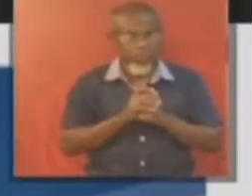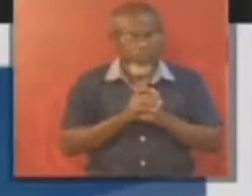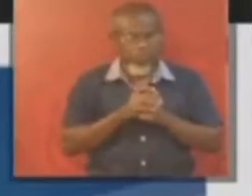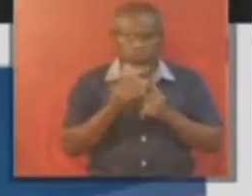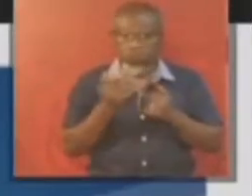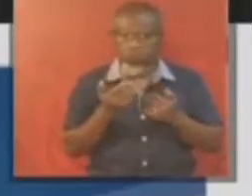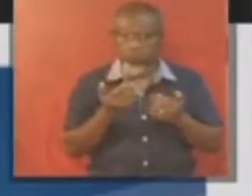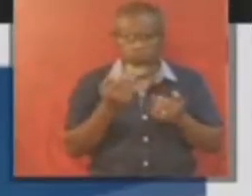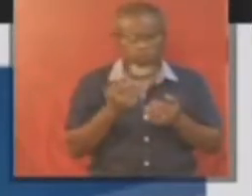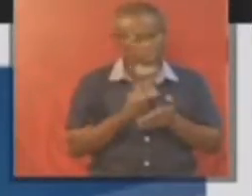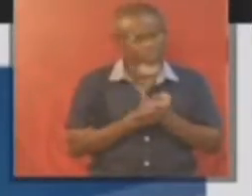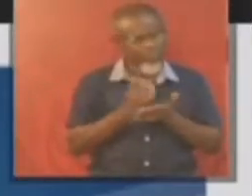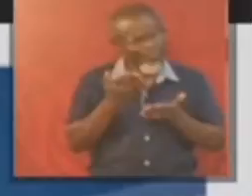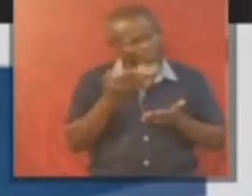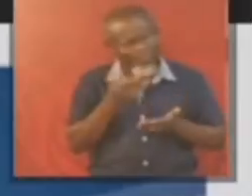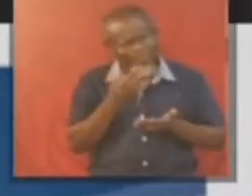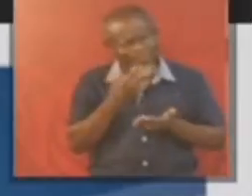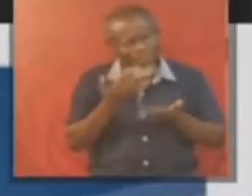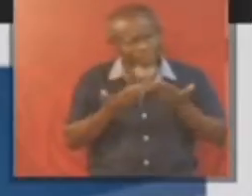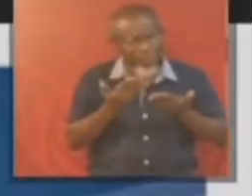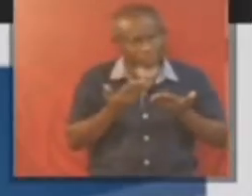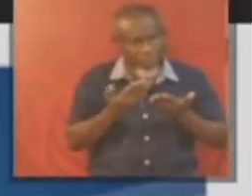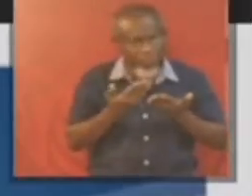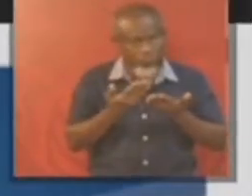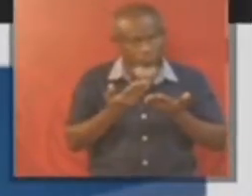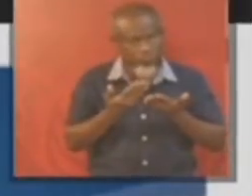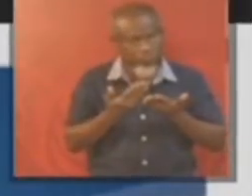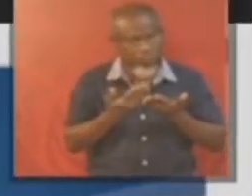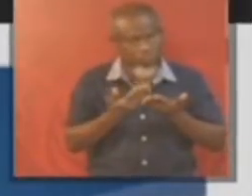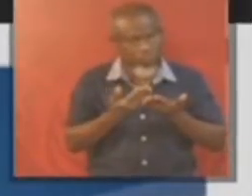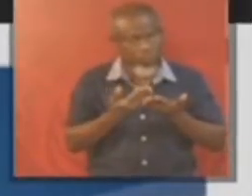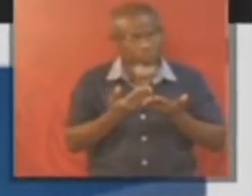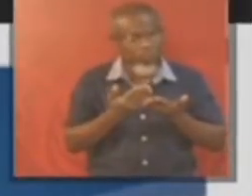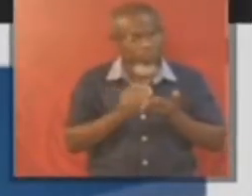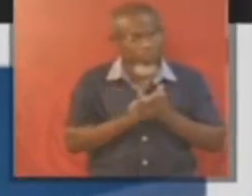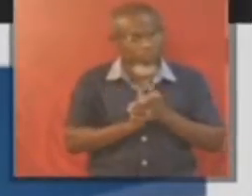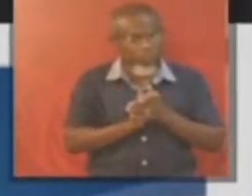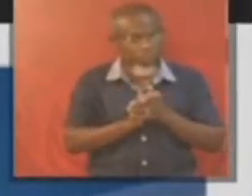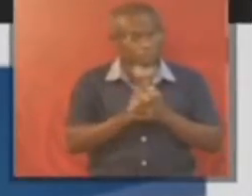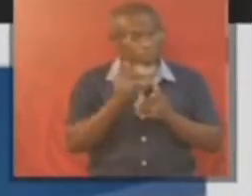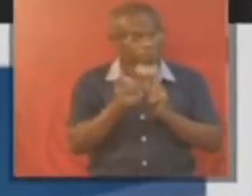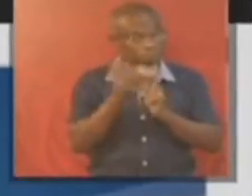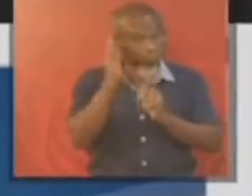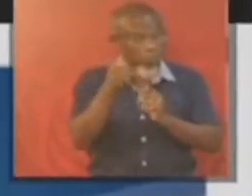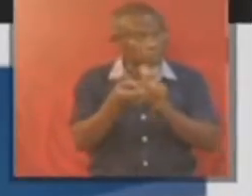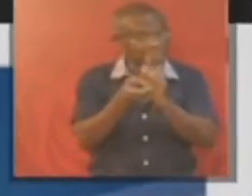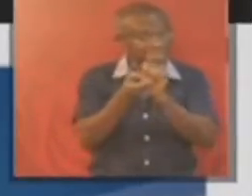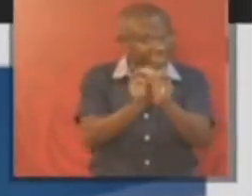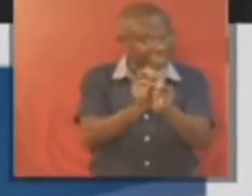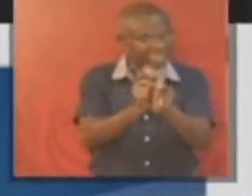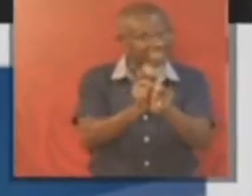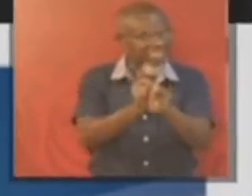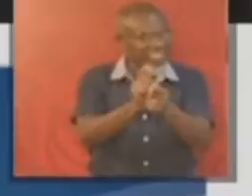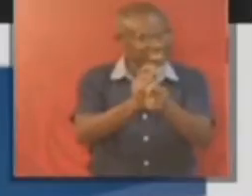It's, as you could say, probably revolutionary in terms of it's something that's born out